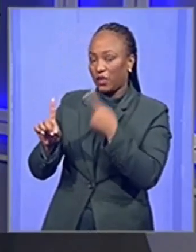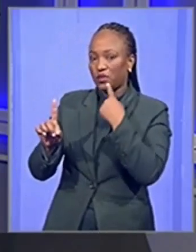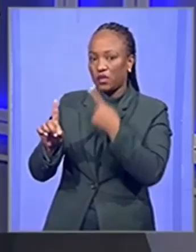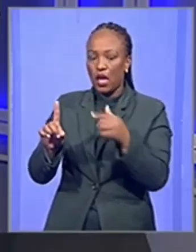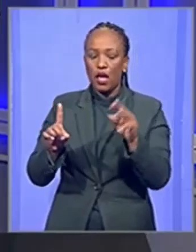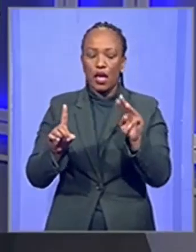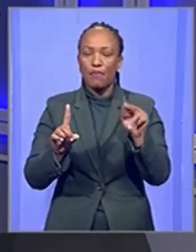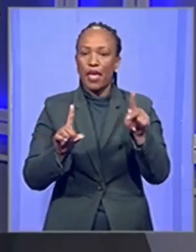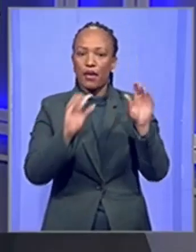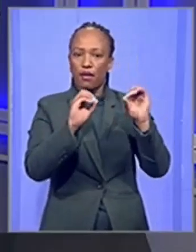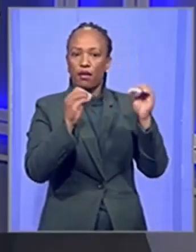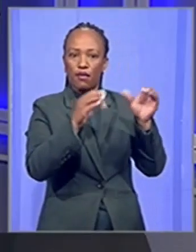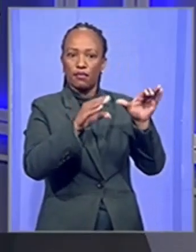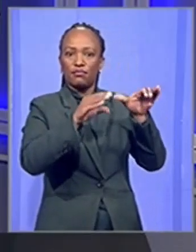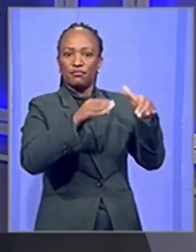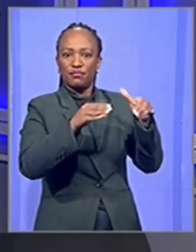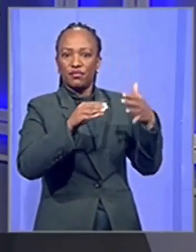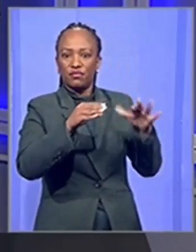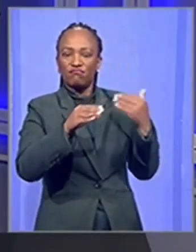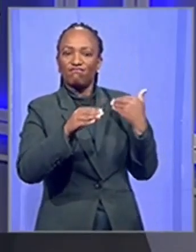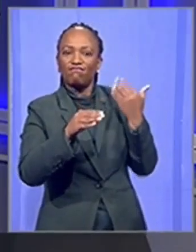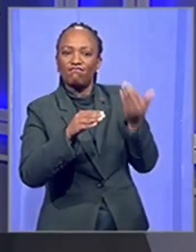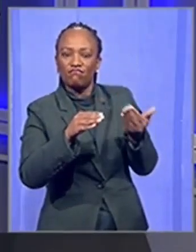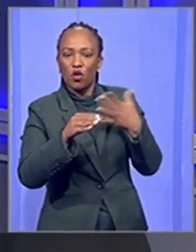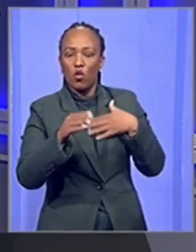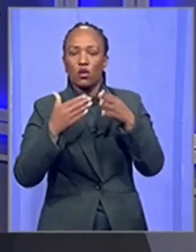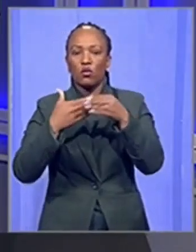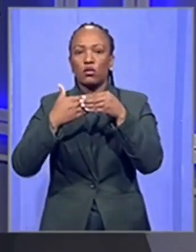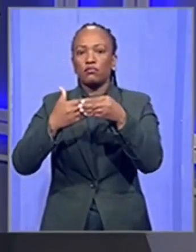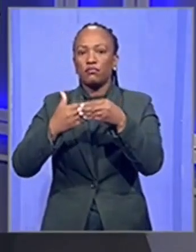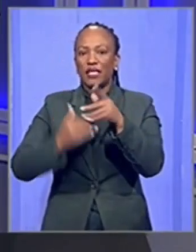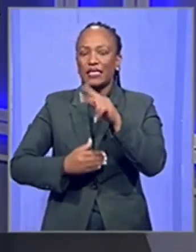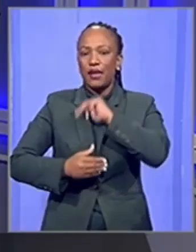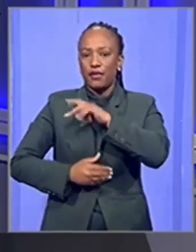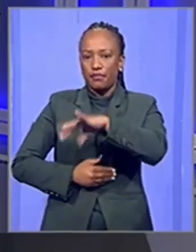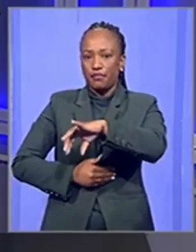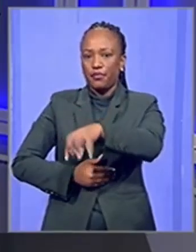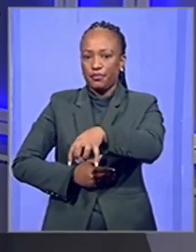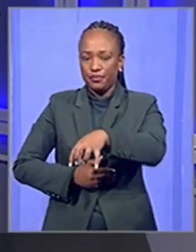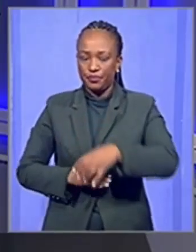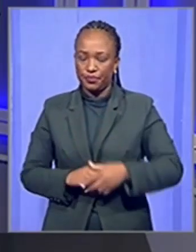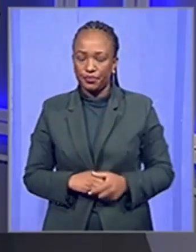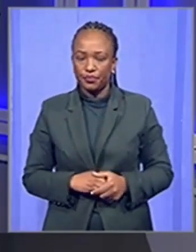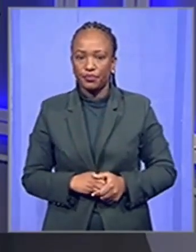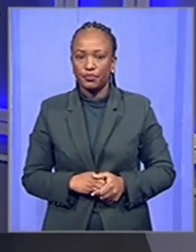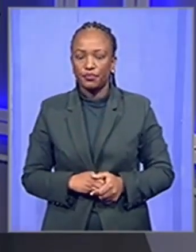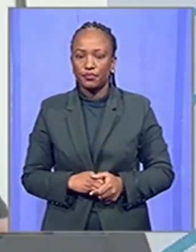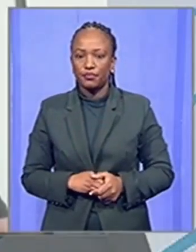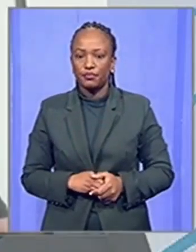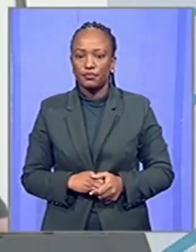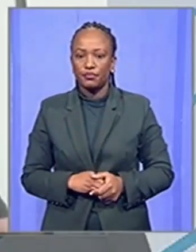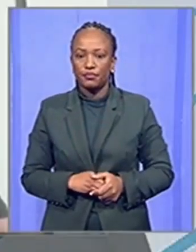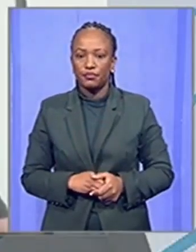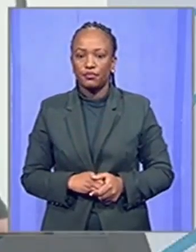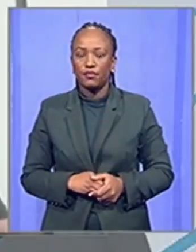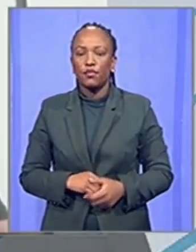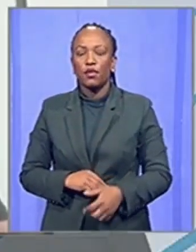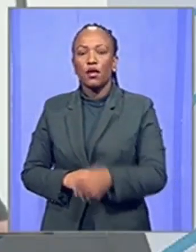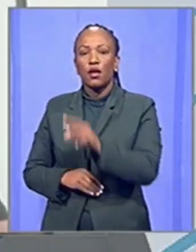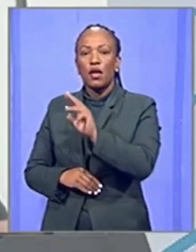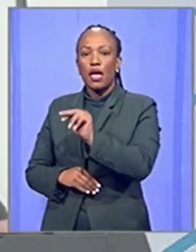Umkhonto weSizwe le tshamekile ka tšhono ya go busa porofense ya KwaZulu-Natal. The MK and the